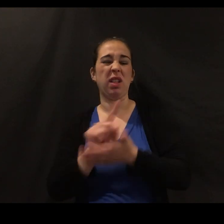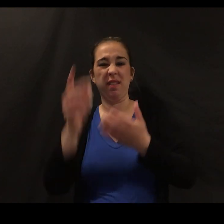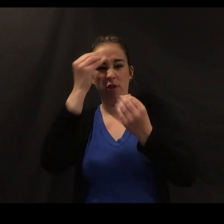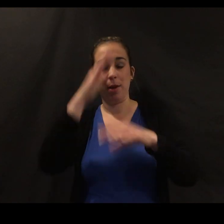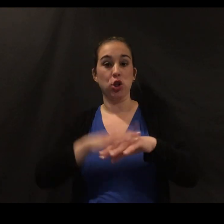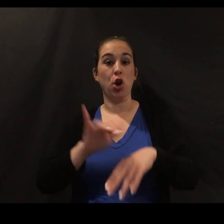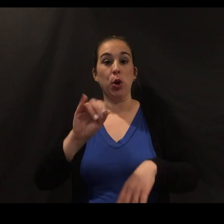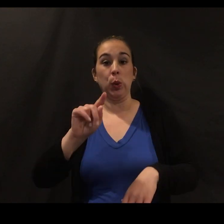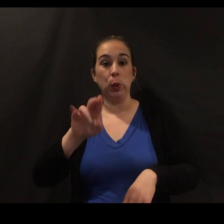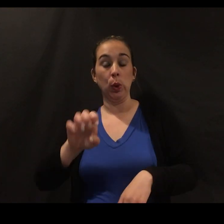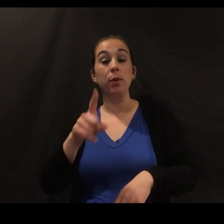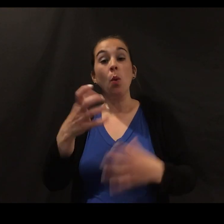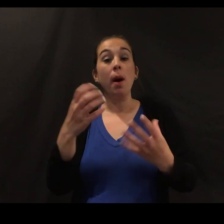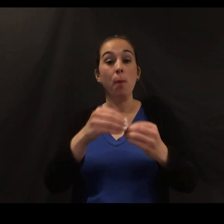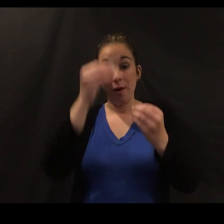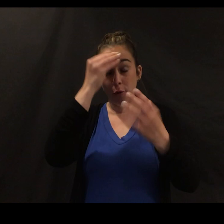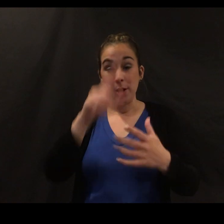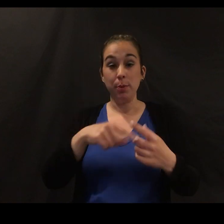and Youth, visit